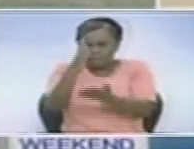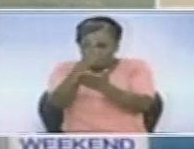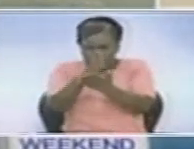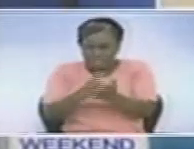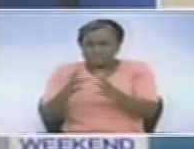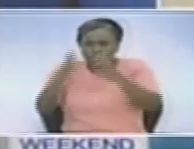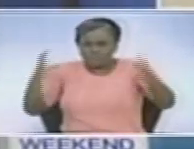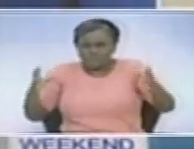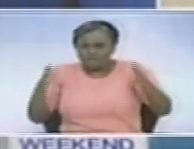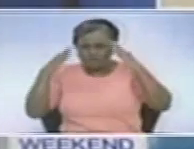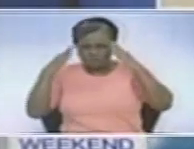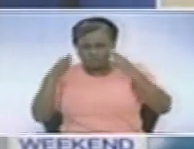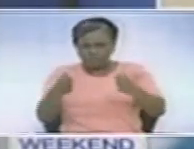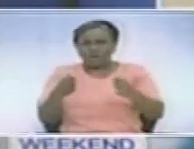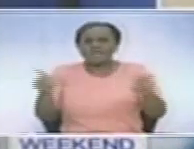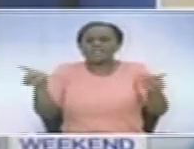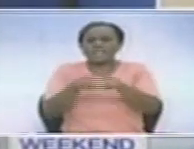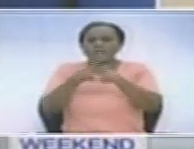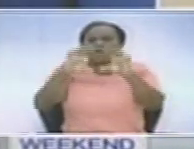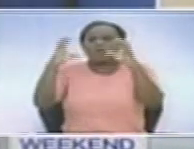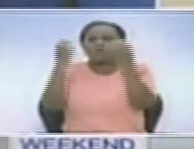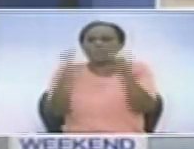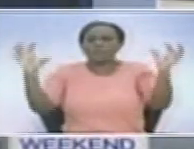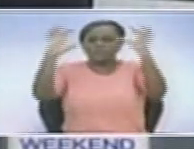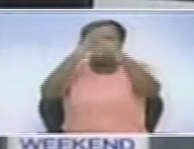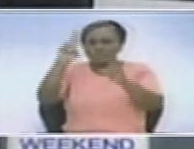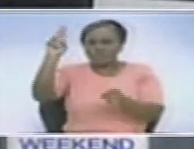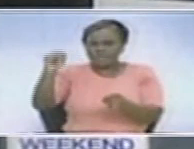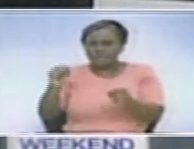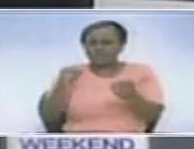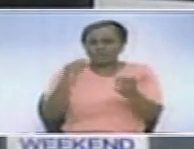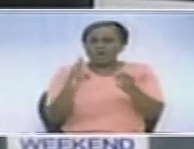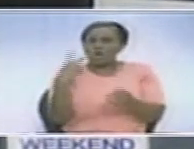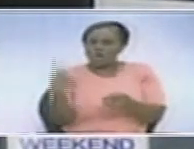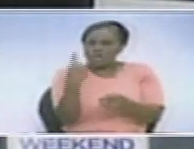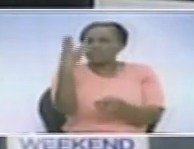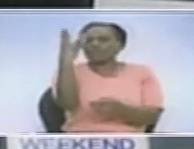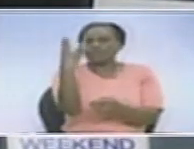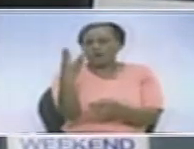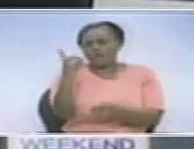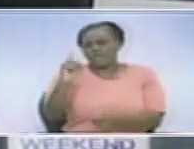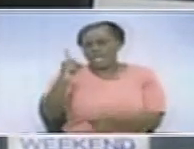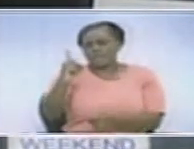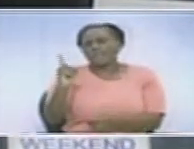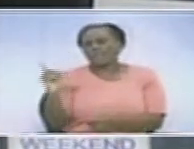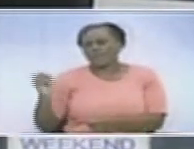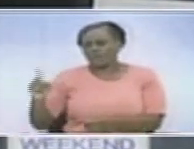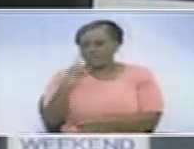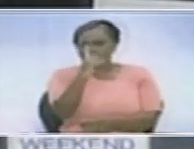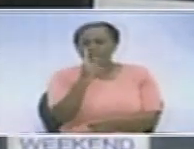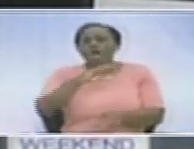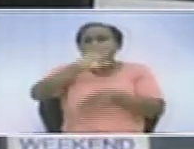campus and a global United Nations headquarters. There are only four of them, and Nairobi is one of them. That means all the member states will